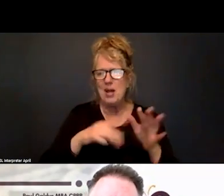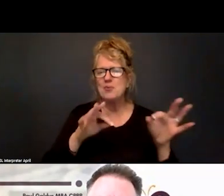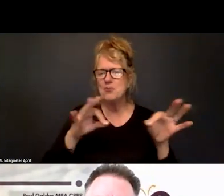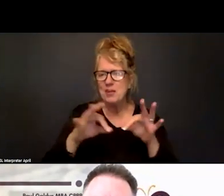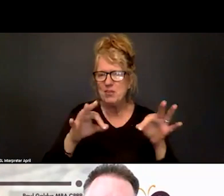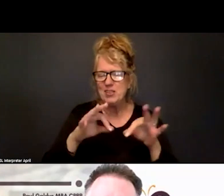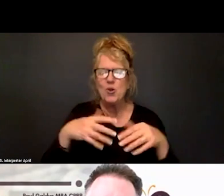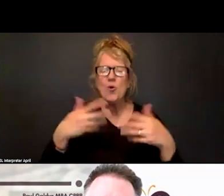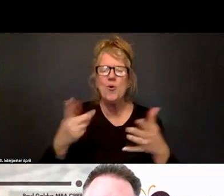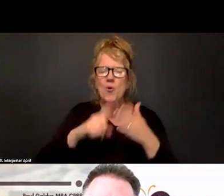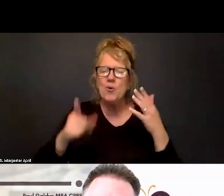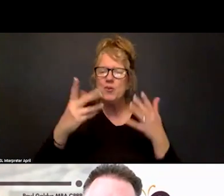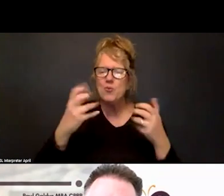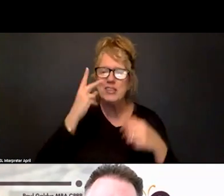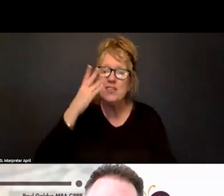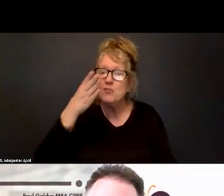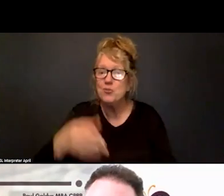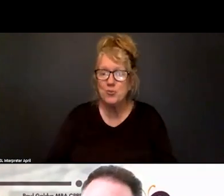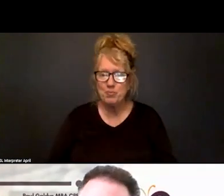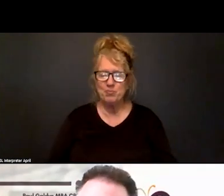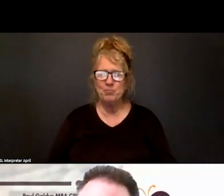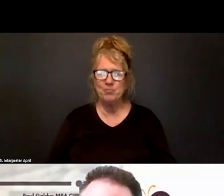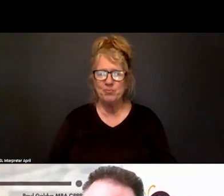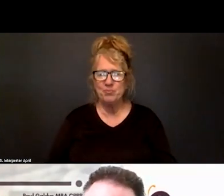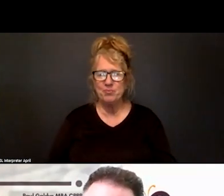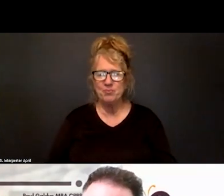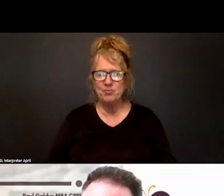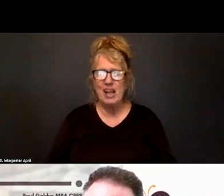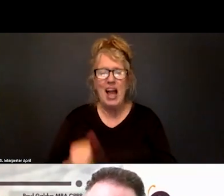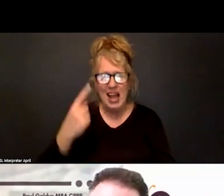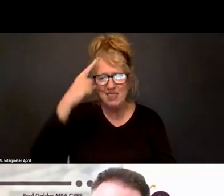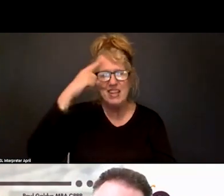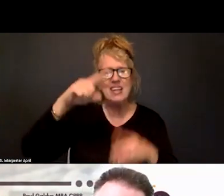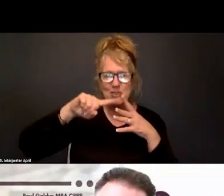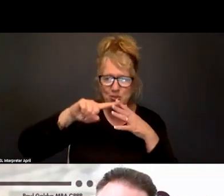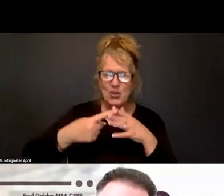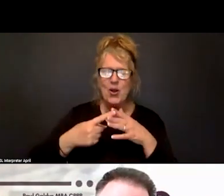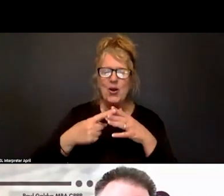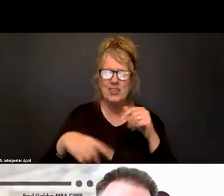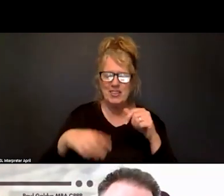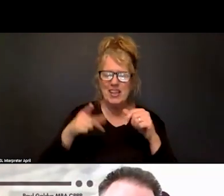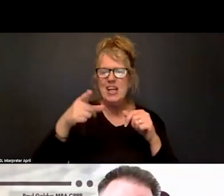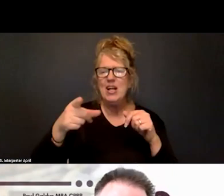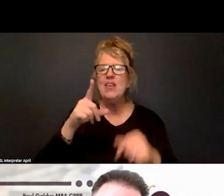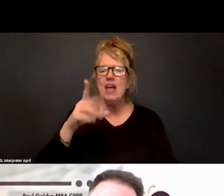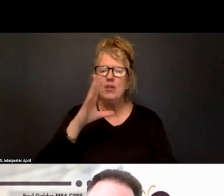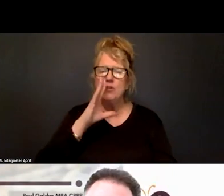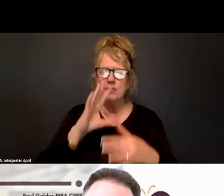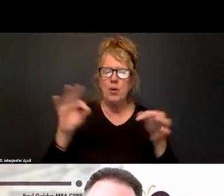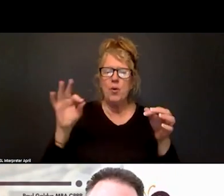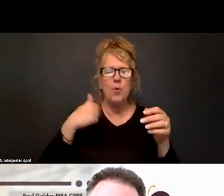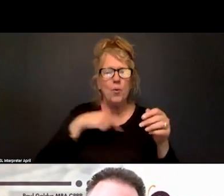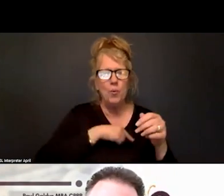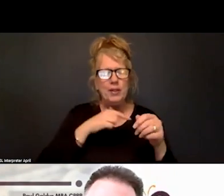what would you like to see in the future? Yeah, I think it's a start. I think Margie leaned into this, or Scott Zeller did, that we were